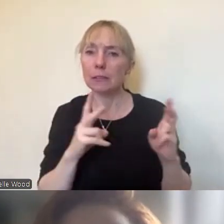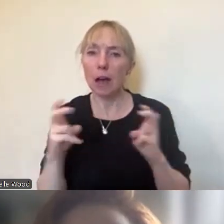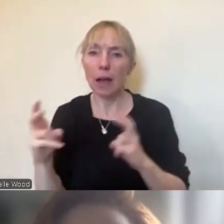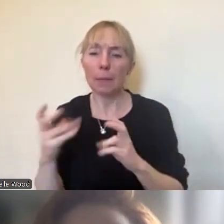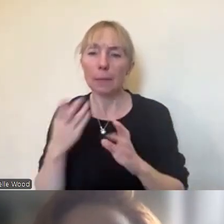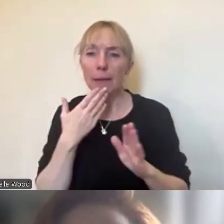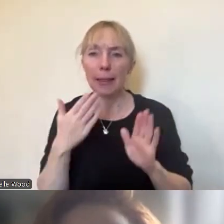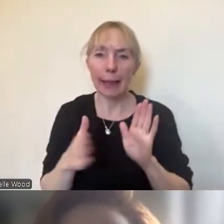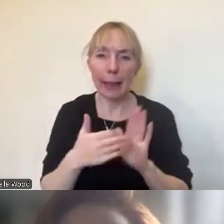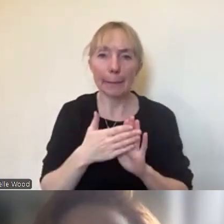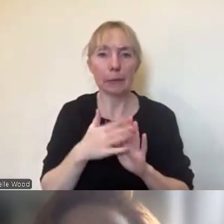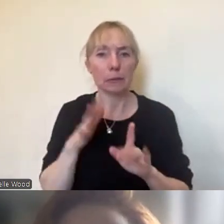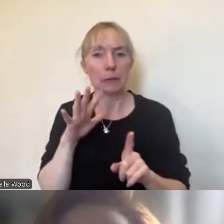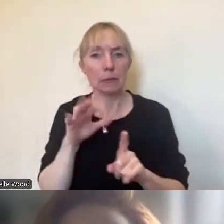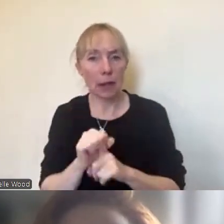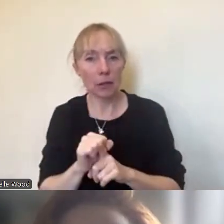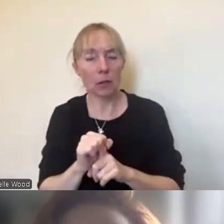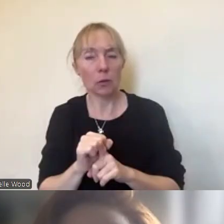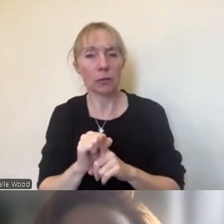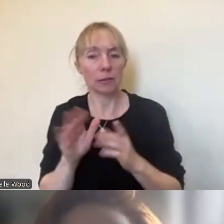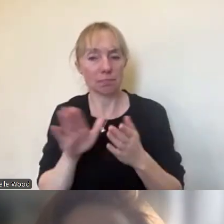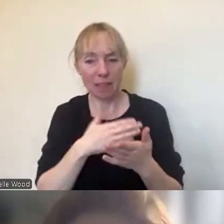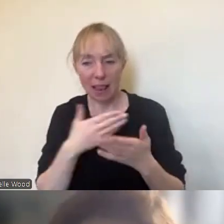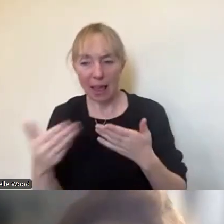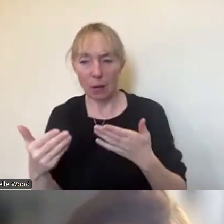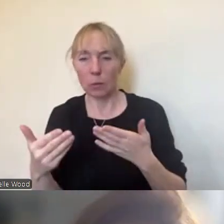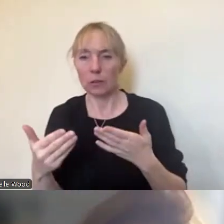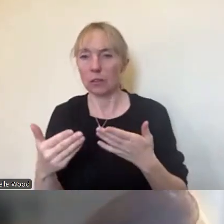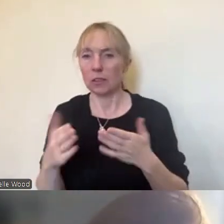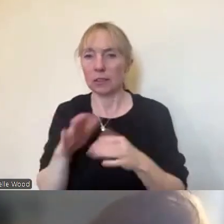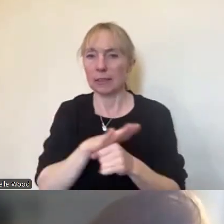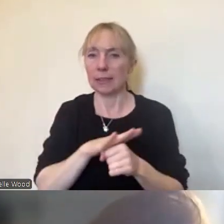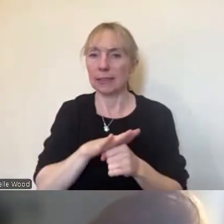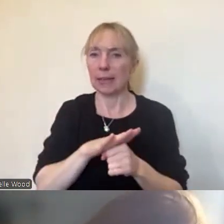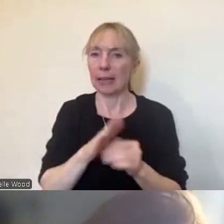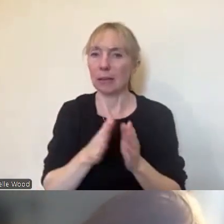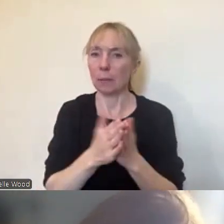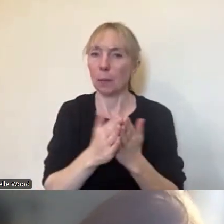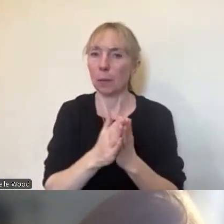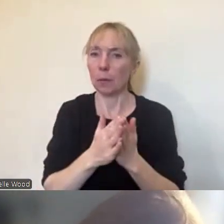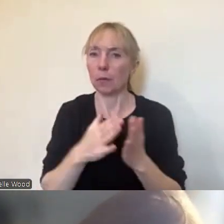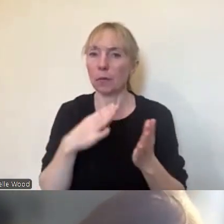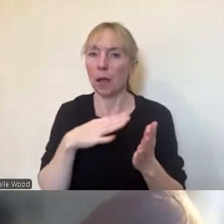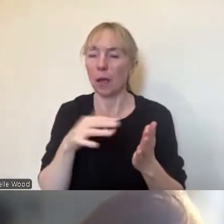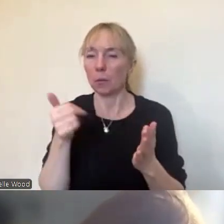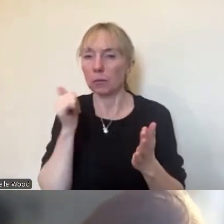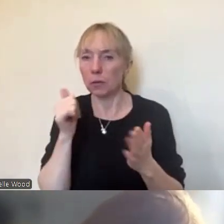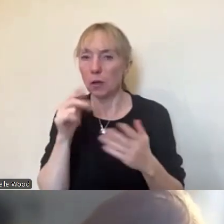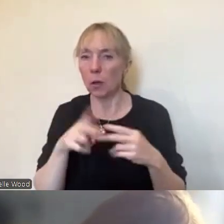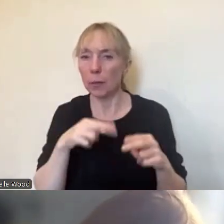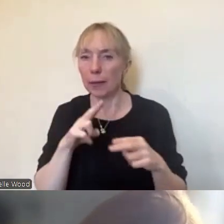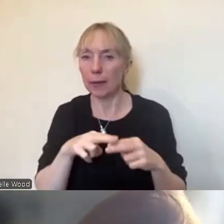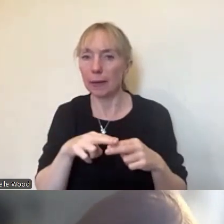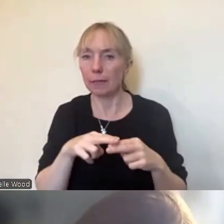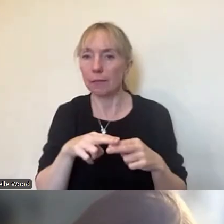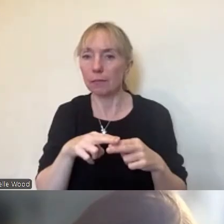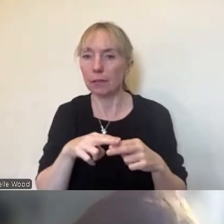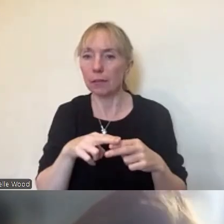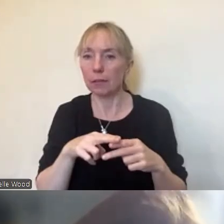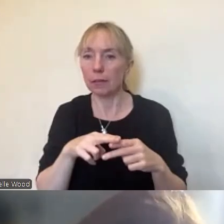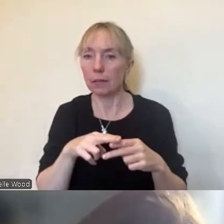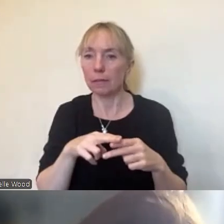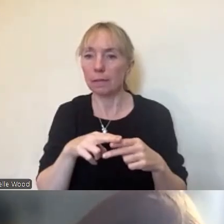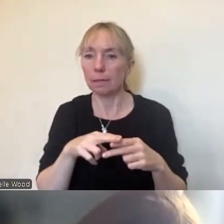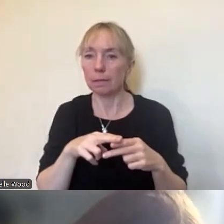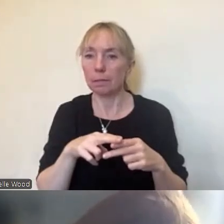labels, diagnoses, and language used in the casebooks. I wanted to know if there was, even